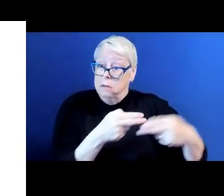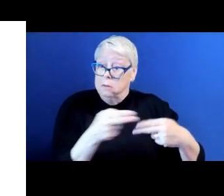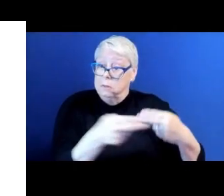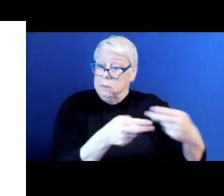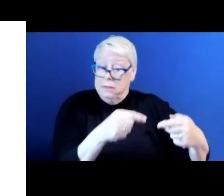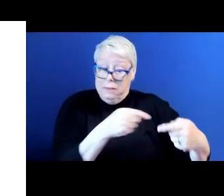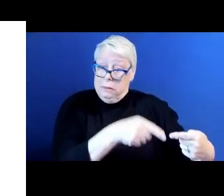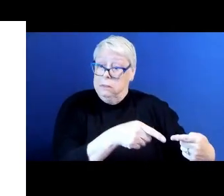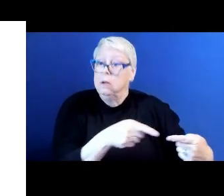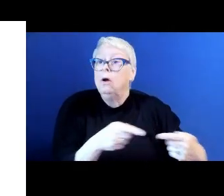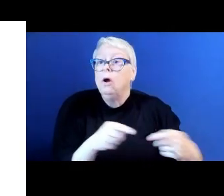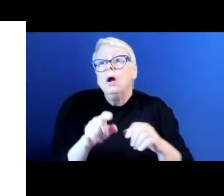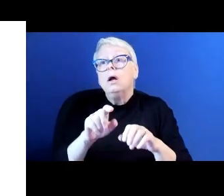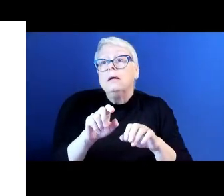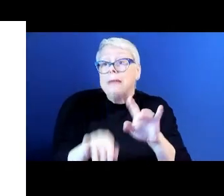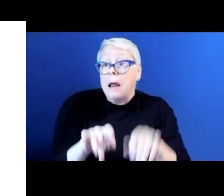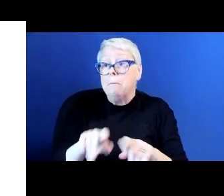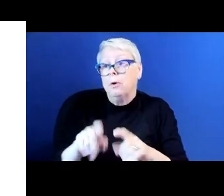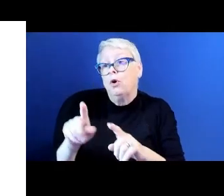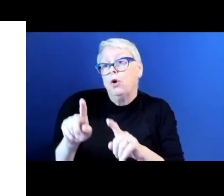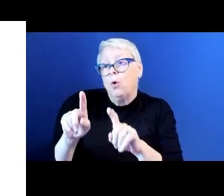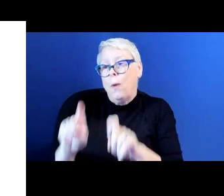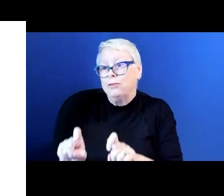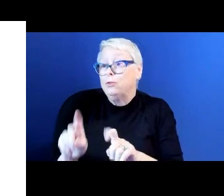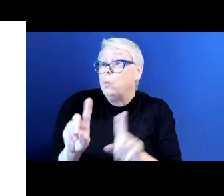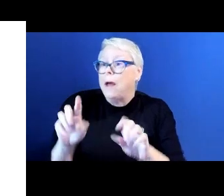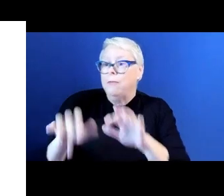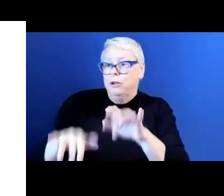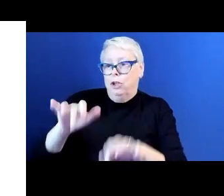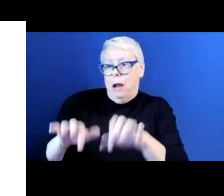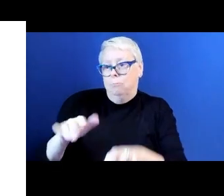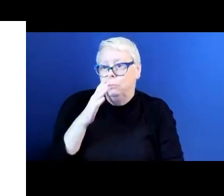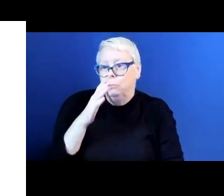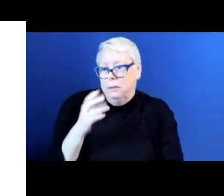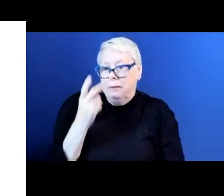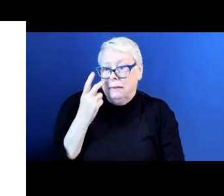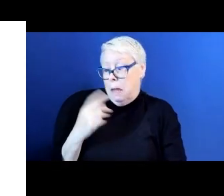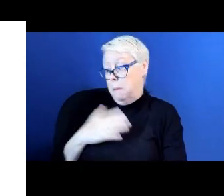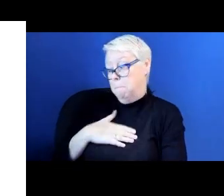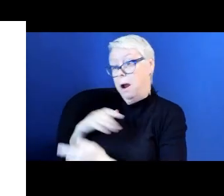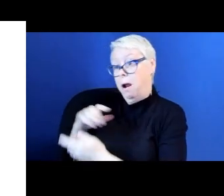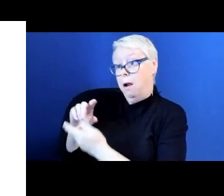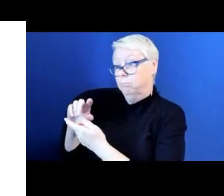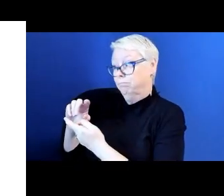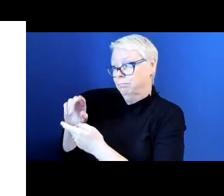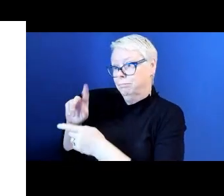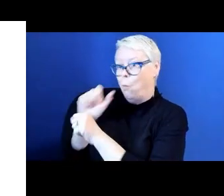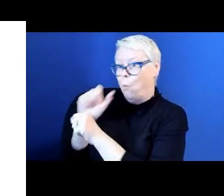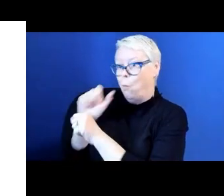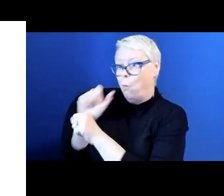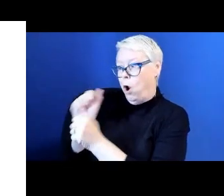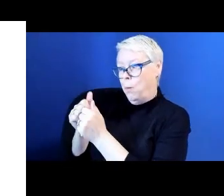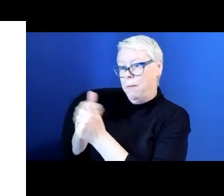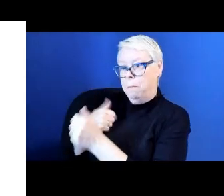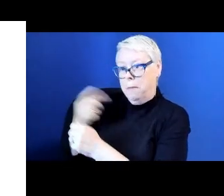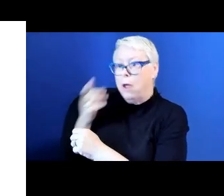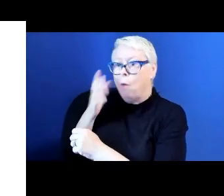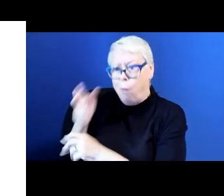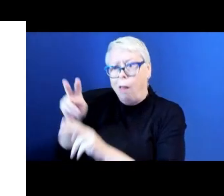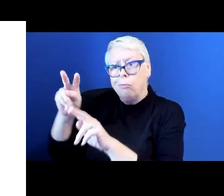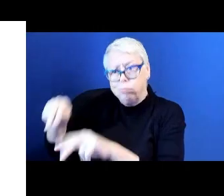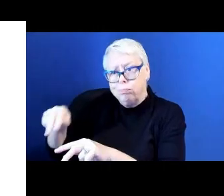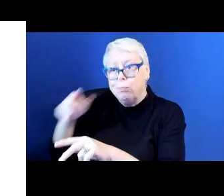in the chat, and my beautiful colleagues will do our best to respond to all of your questions that you